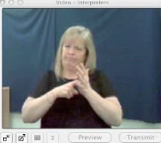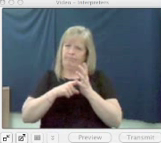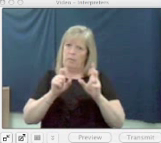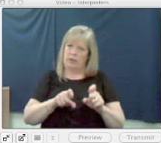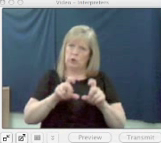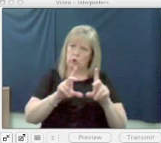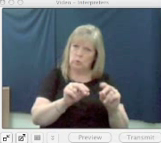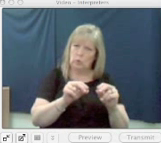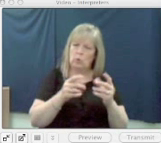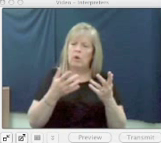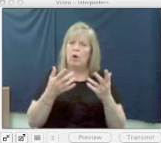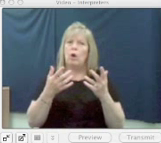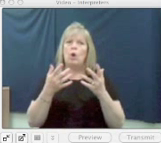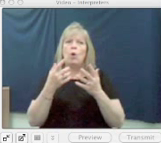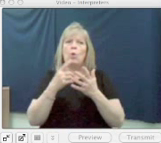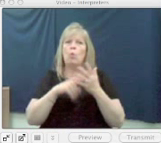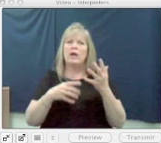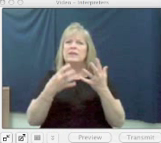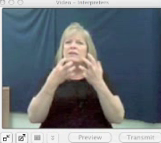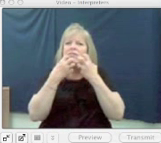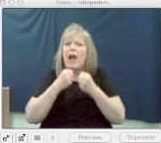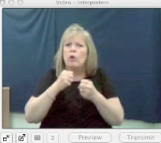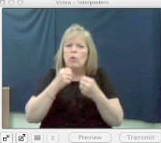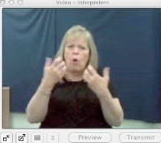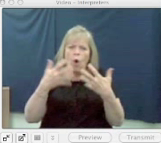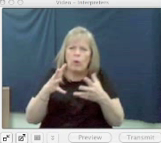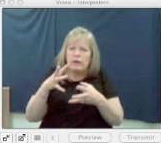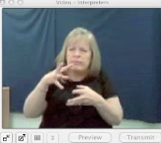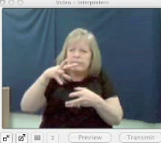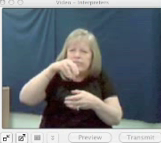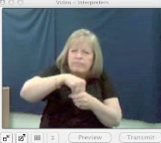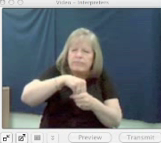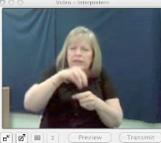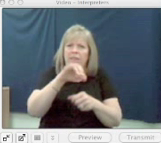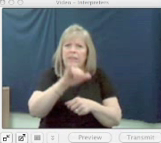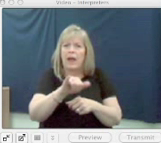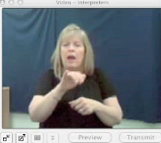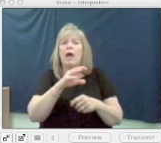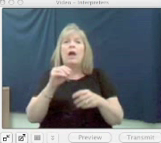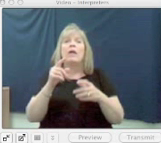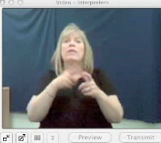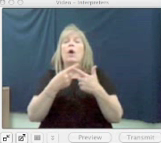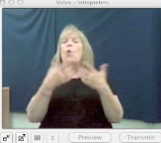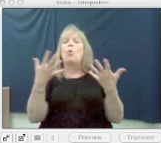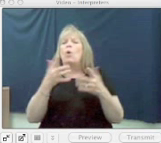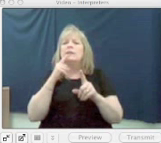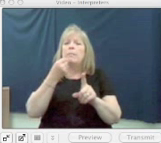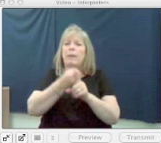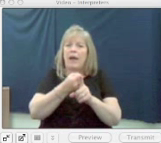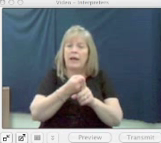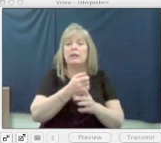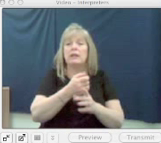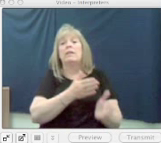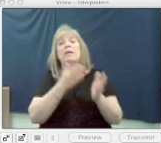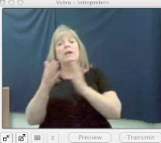what the value is inherent in that, and what is the impact, the negative consequence.